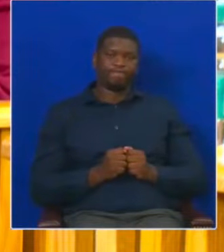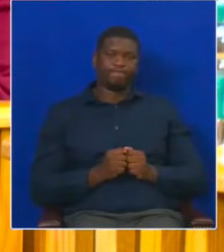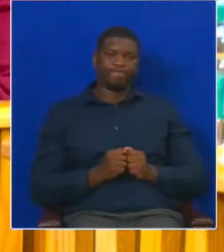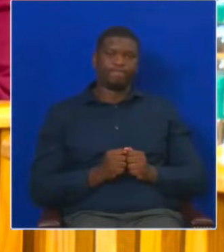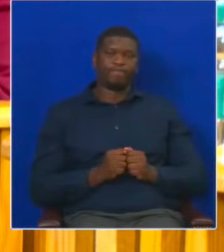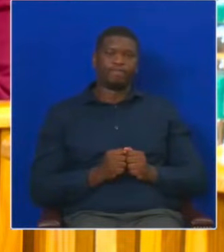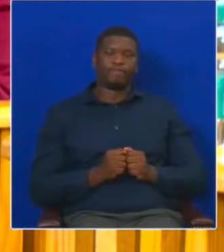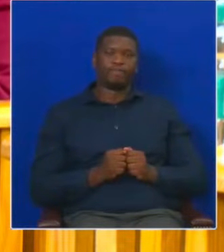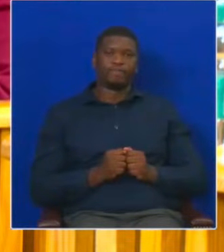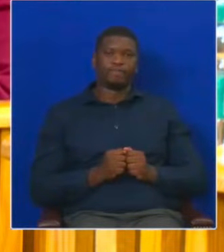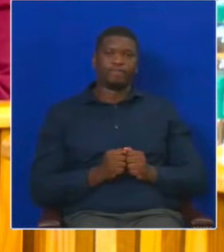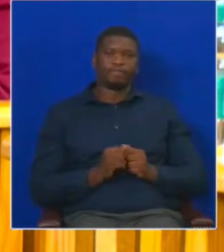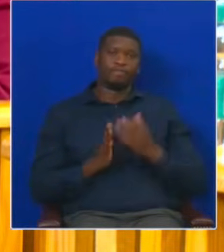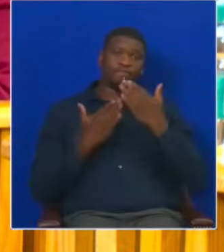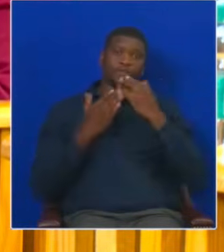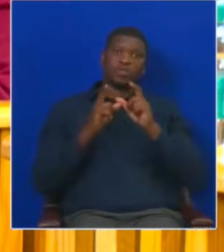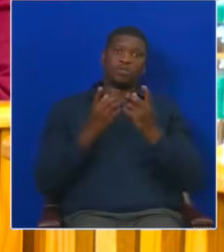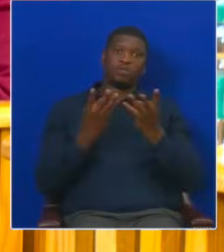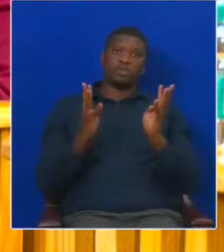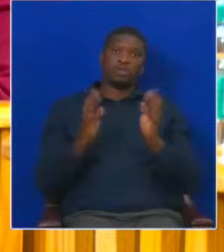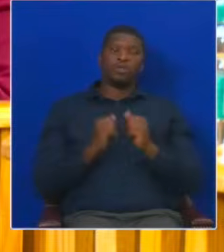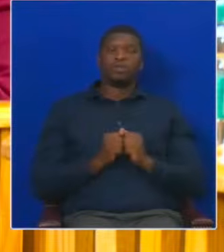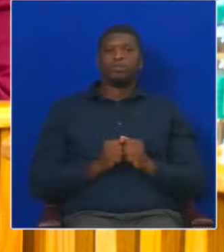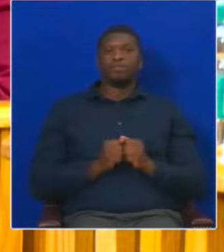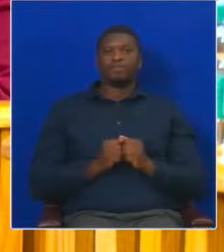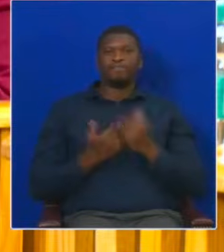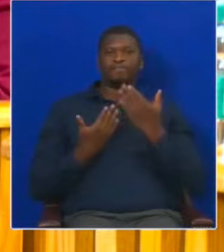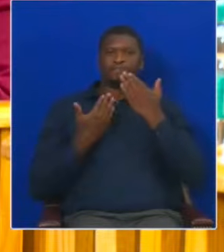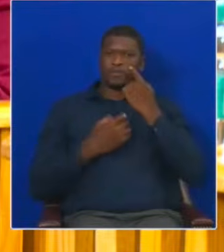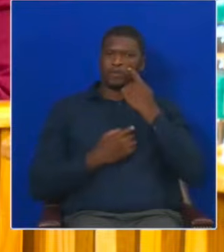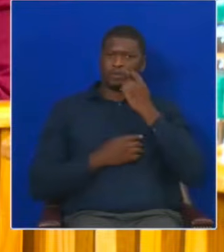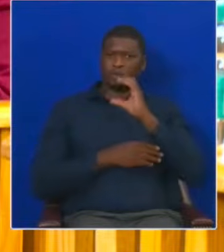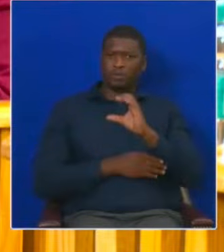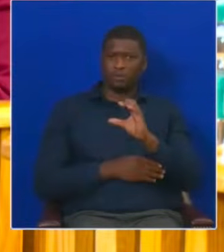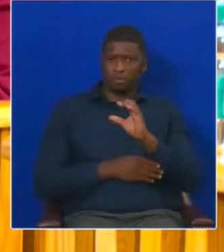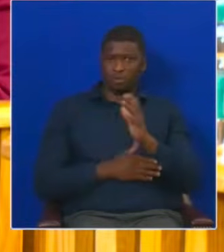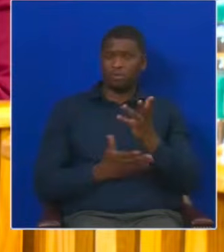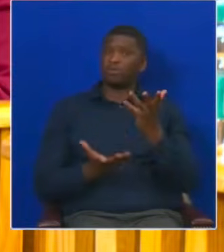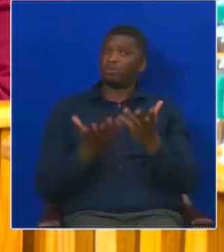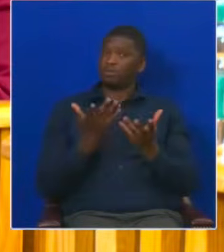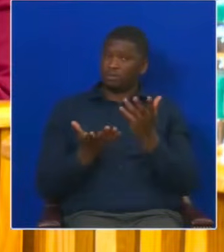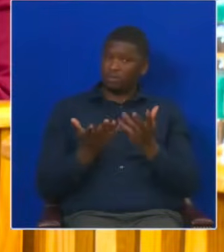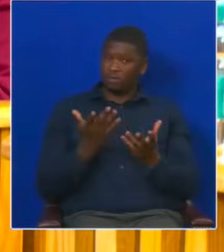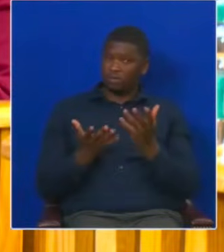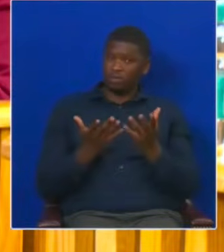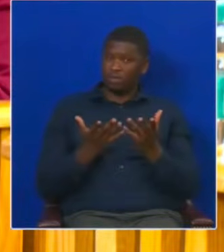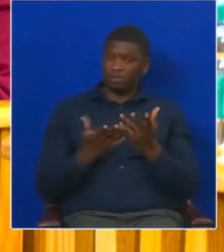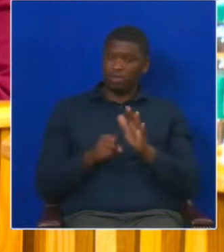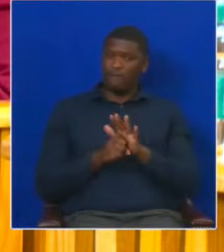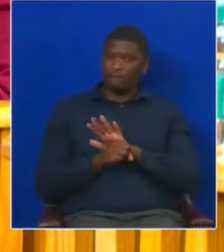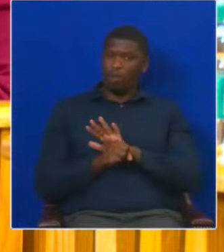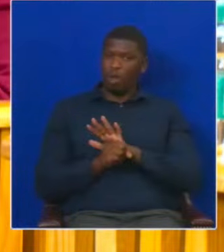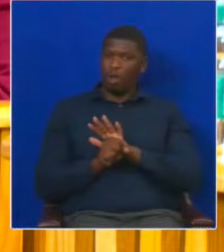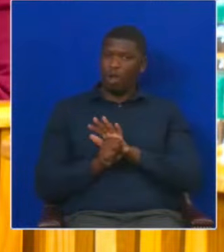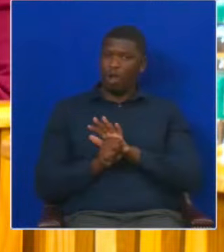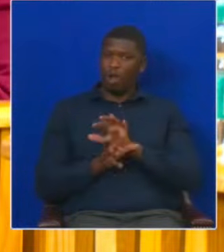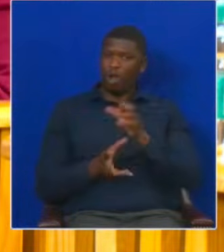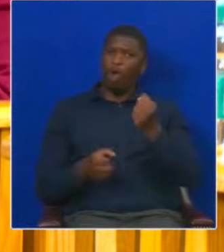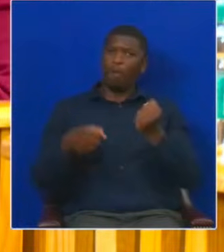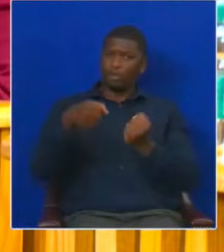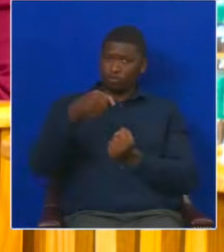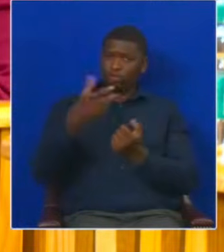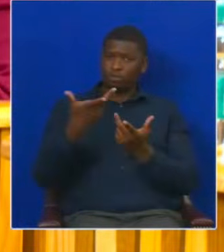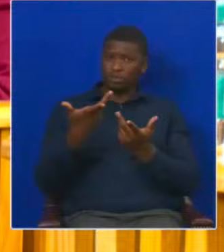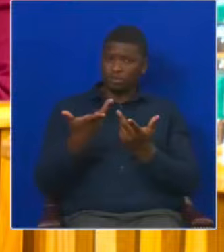you, Commissioners. Thank you, Witness C. And then perhaps for completion, is it an accurate reflection of